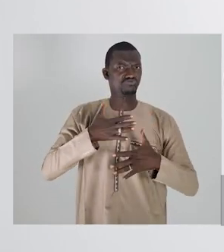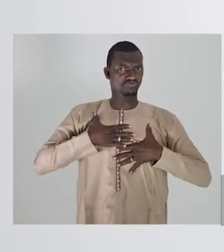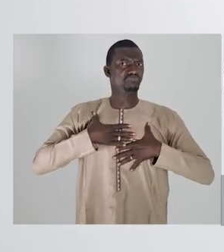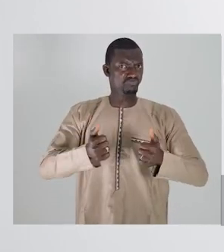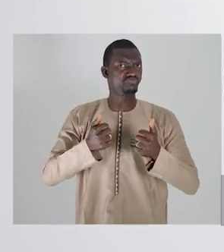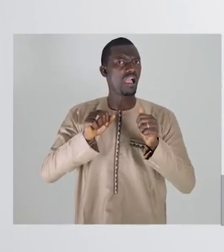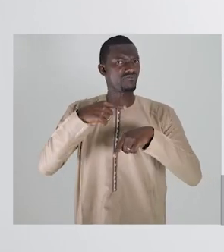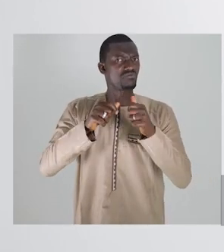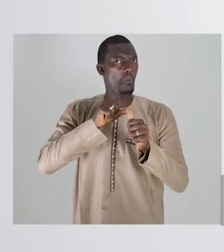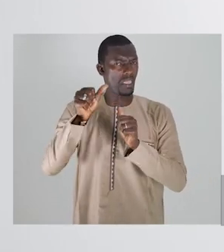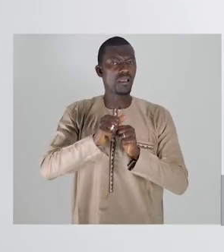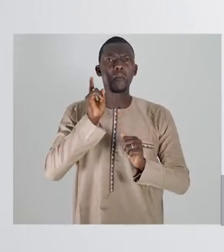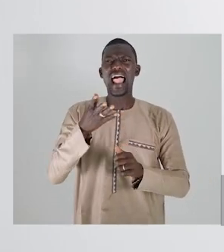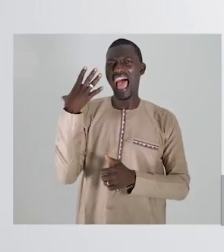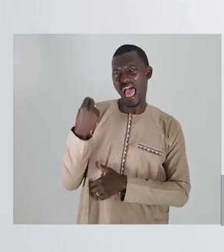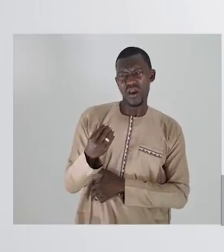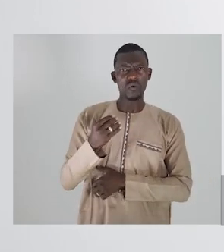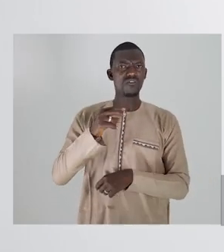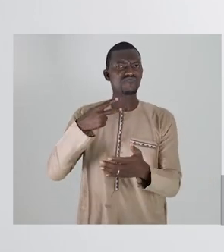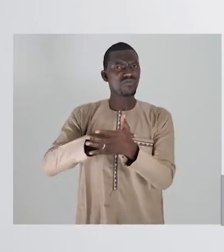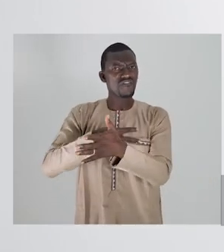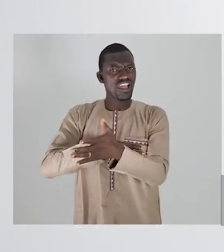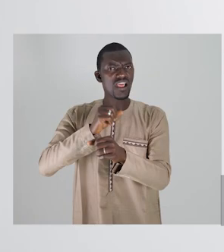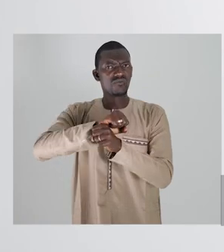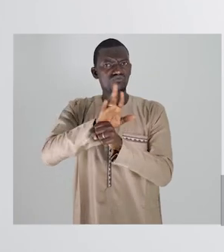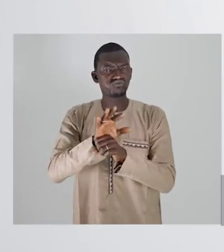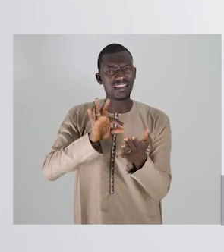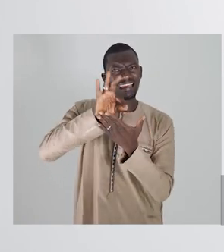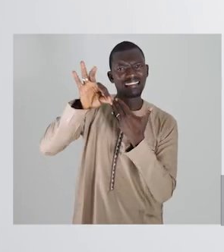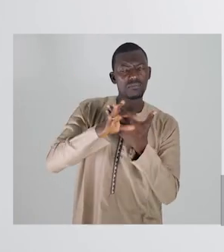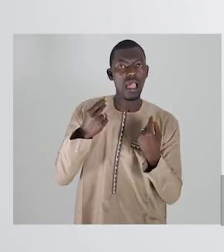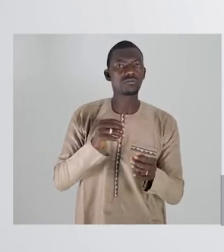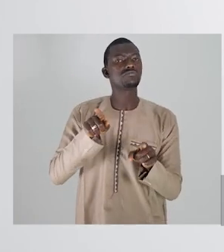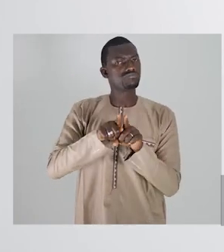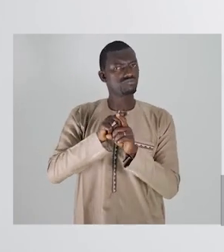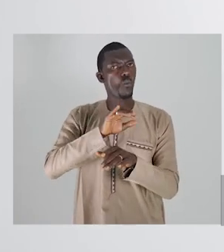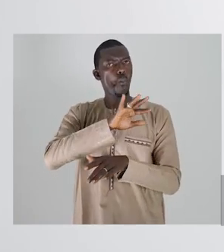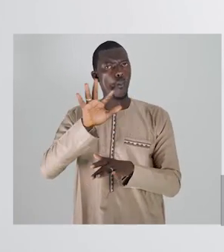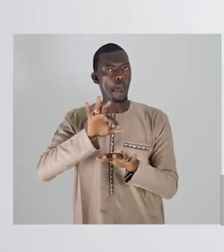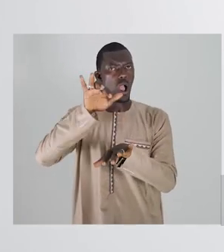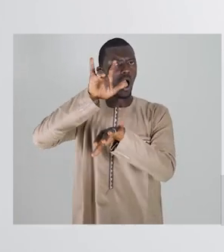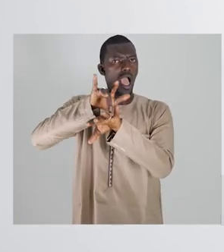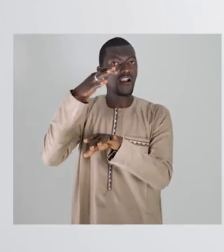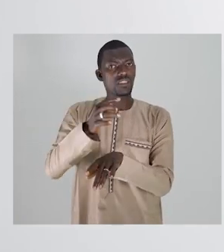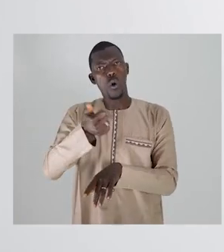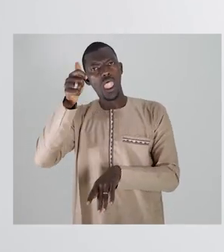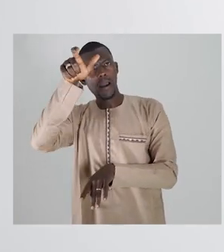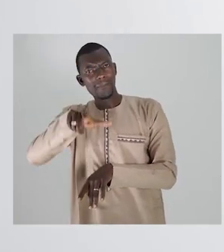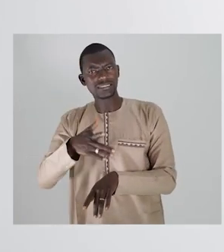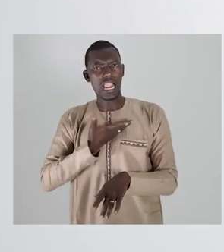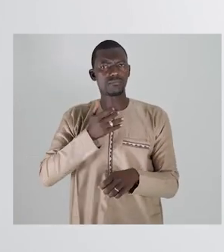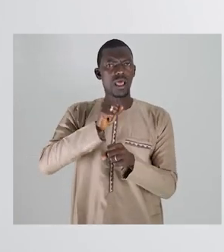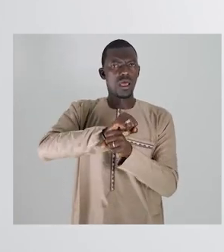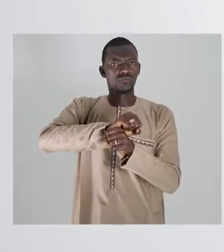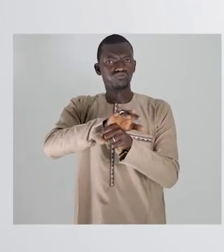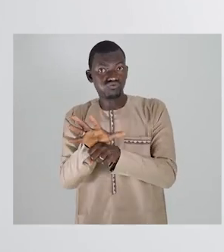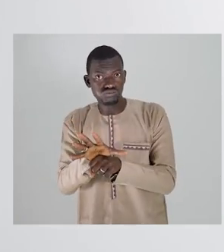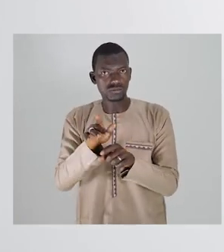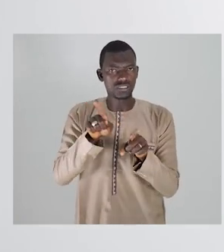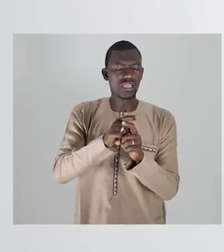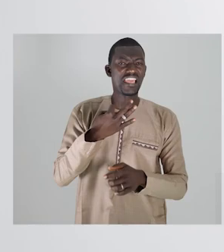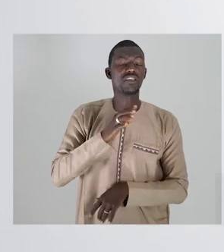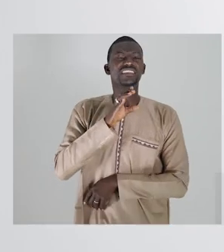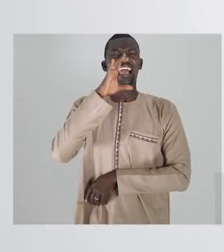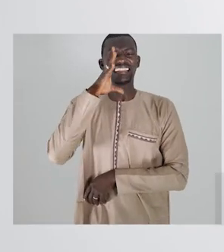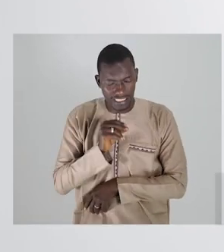bari ci nit yuñ jotta gestu sen bir xamne ñu ngi amé jangoro ji teñ dor di len faj yaakar amna ne ñooñu dinañ wër way jangoro ji naka